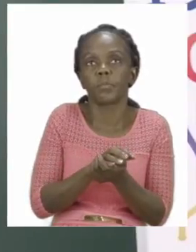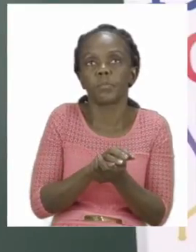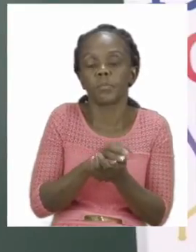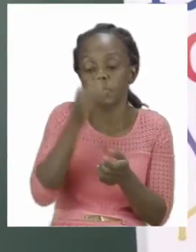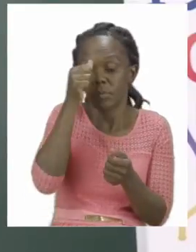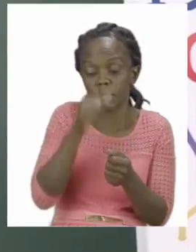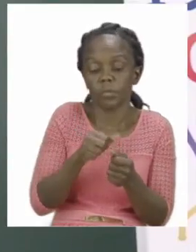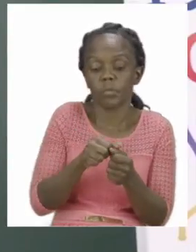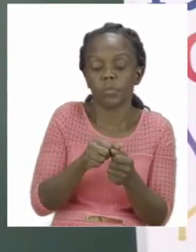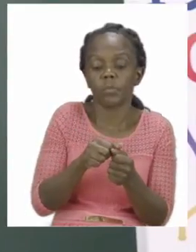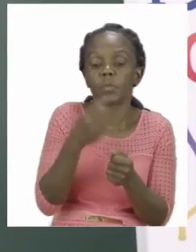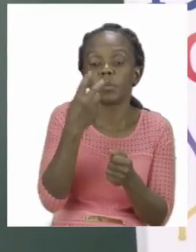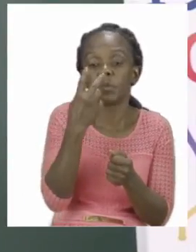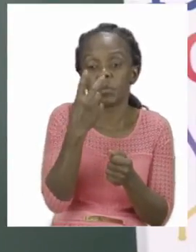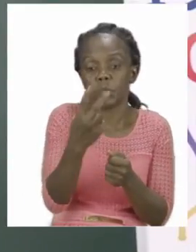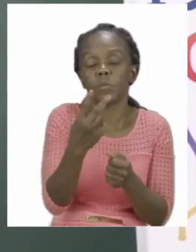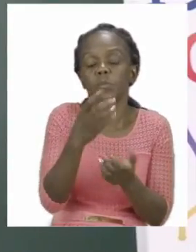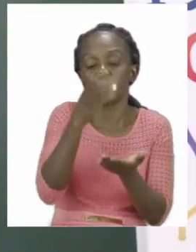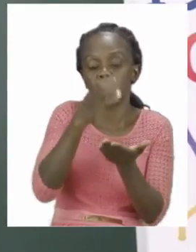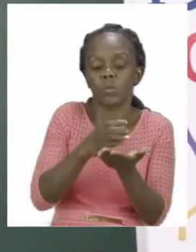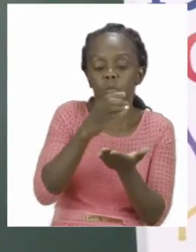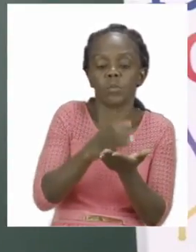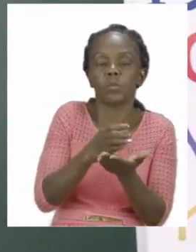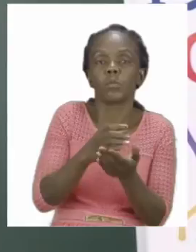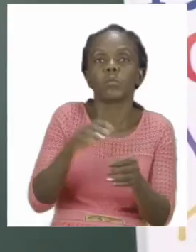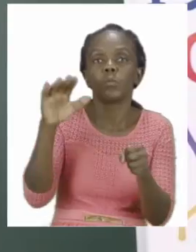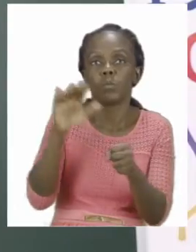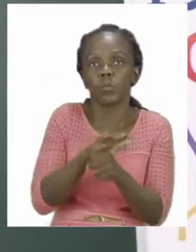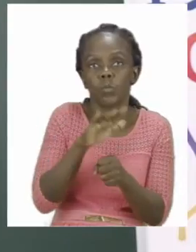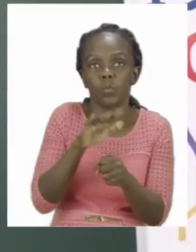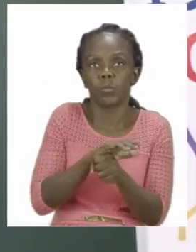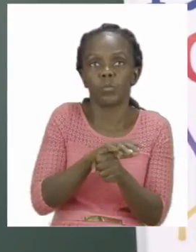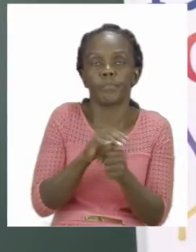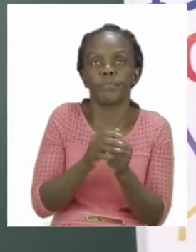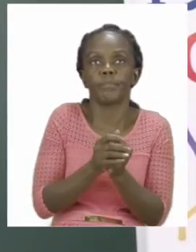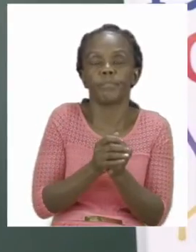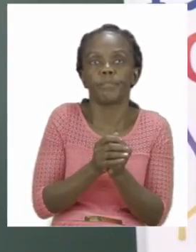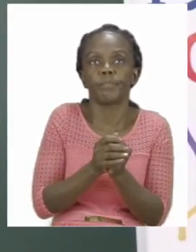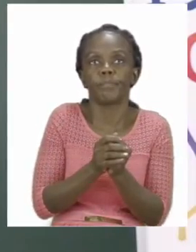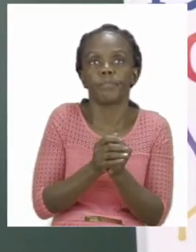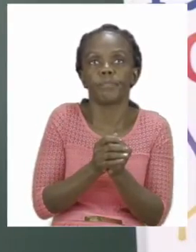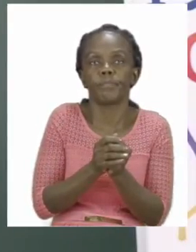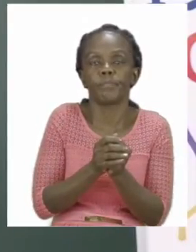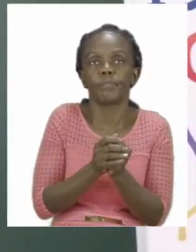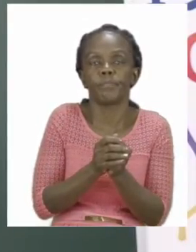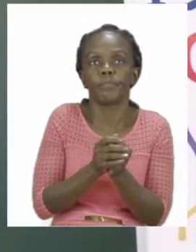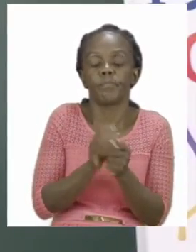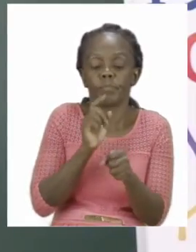2 full glasses. So you're going to color your first one and then you'll color your second